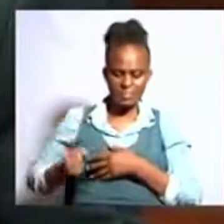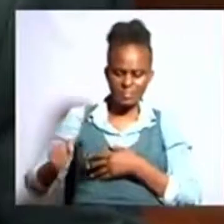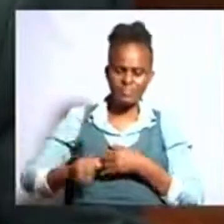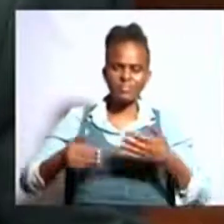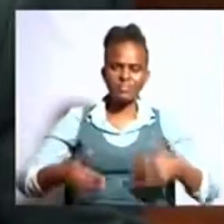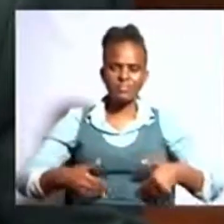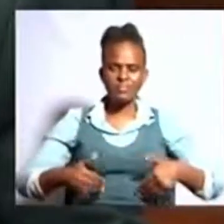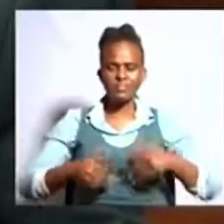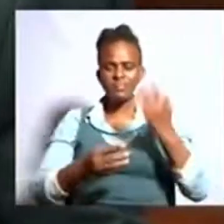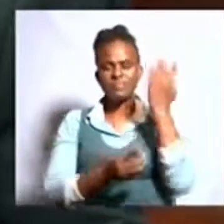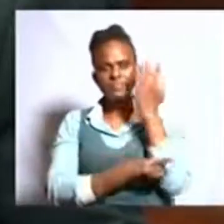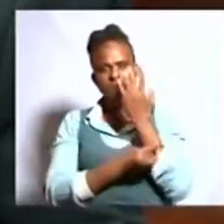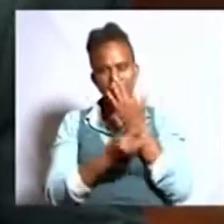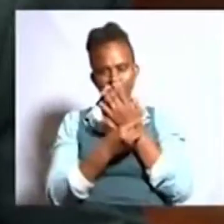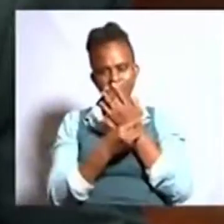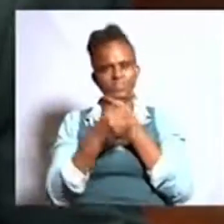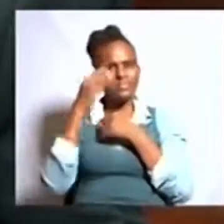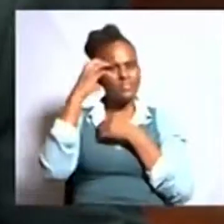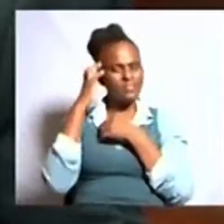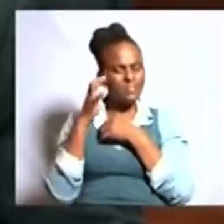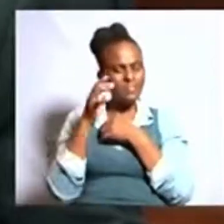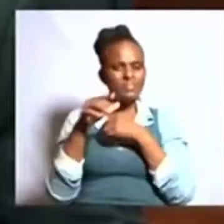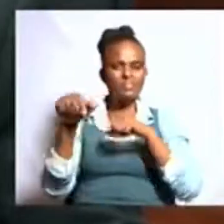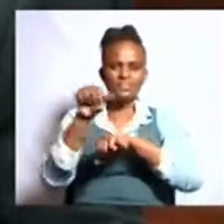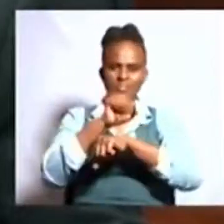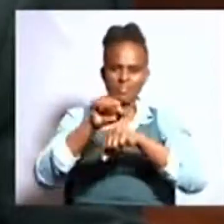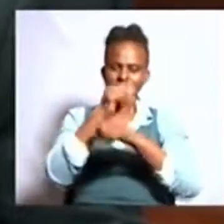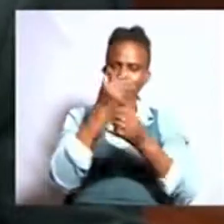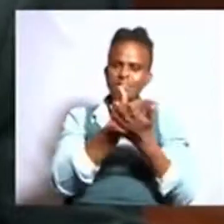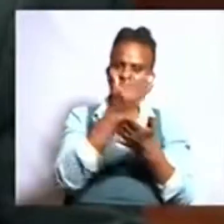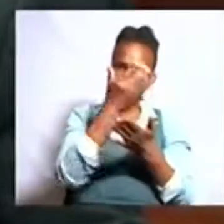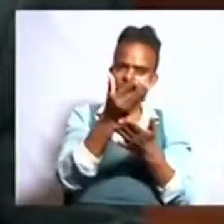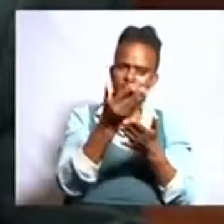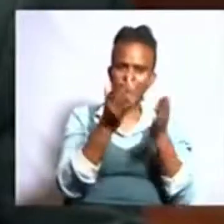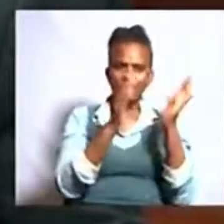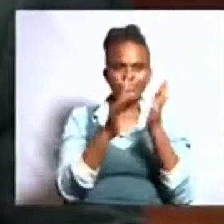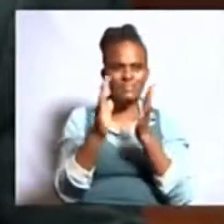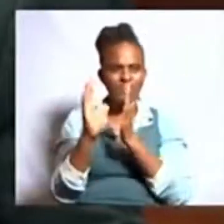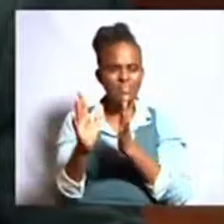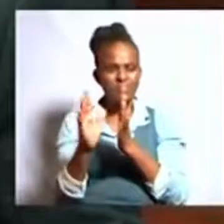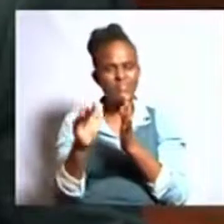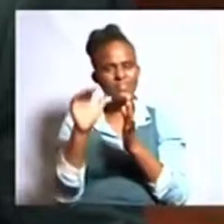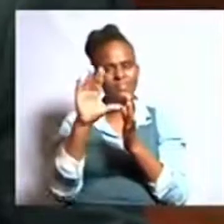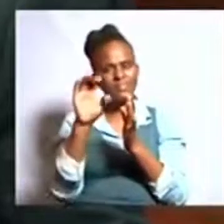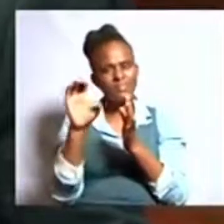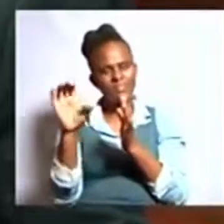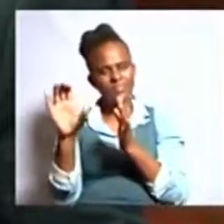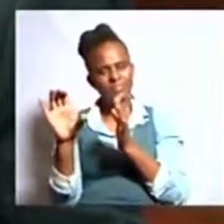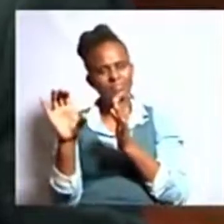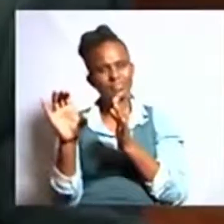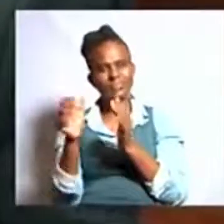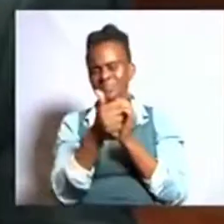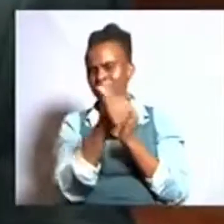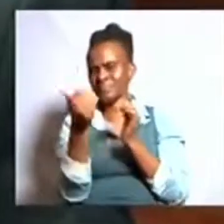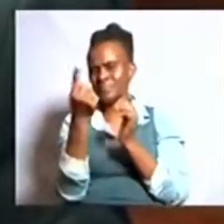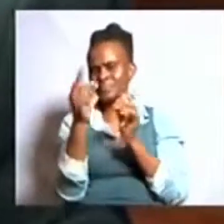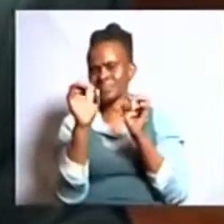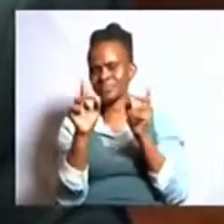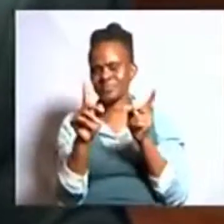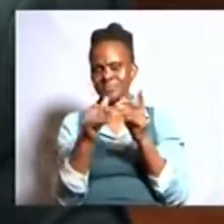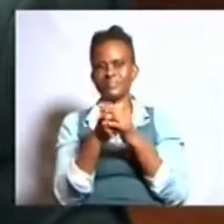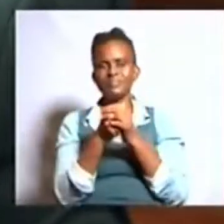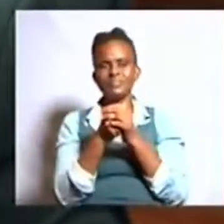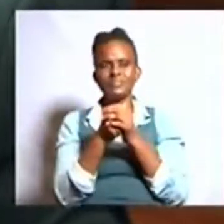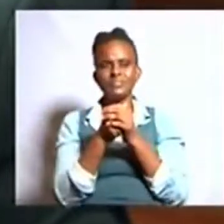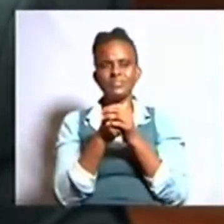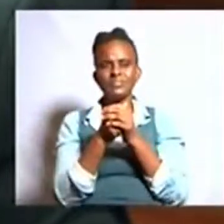Officer, Senior Youth Development Officer, Senior Purchasing Planner, and representative from CEC. Where is the other one? Okay. A